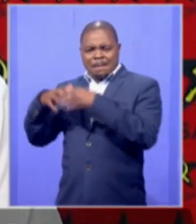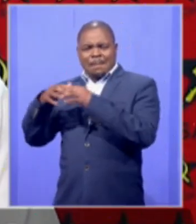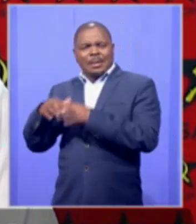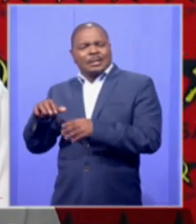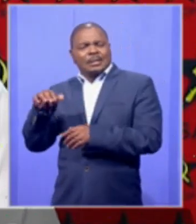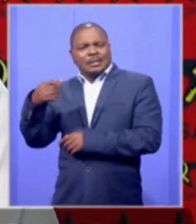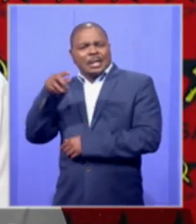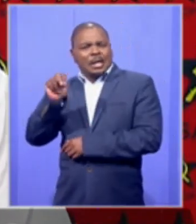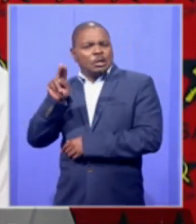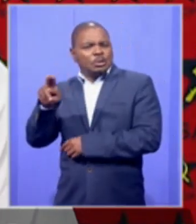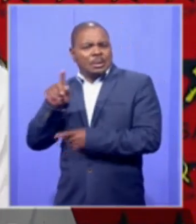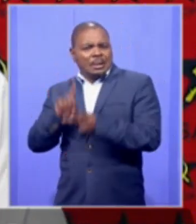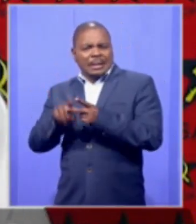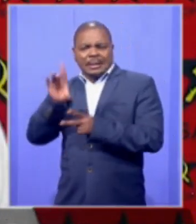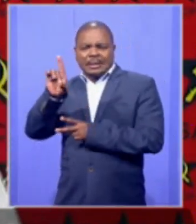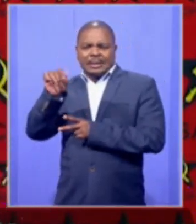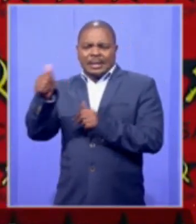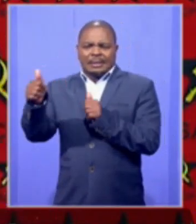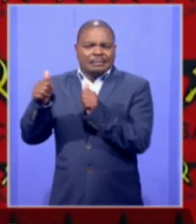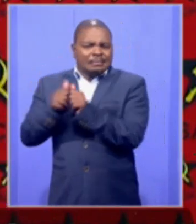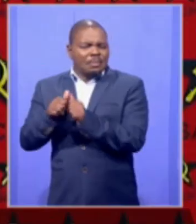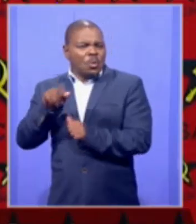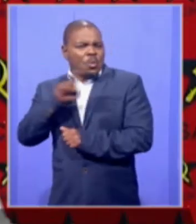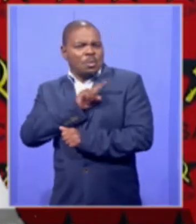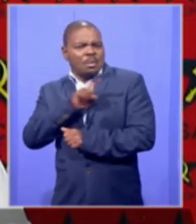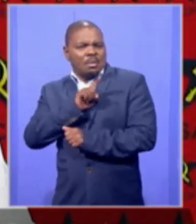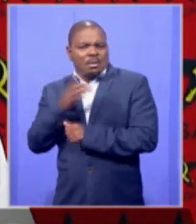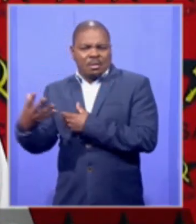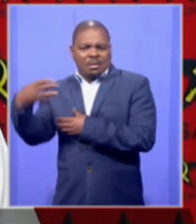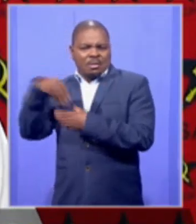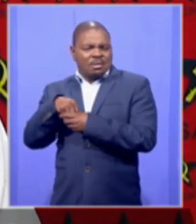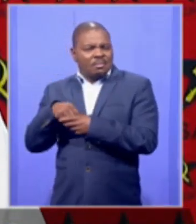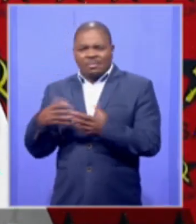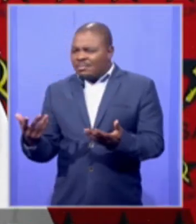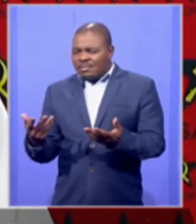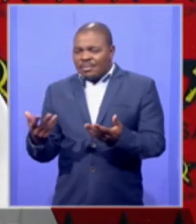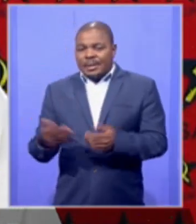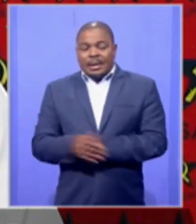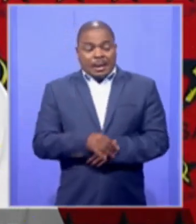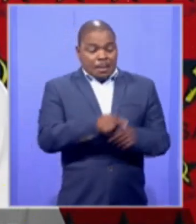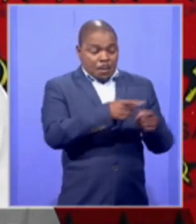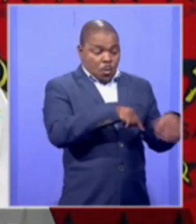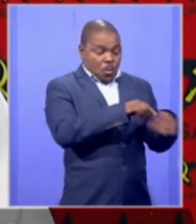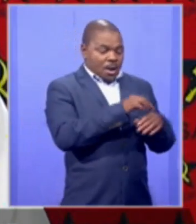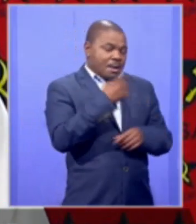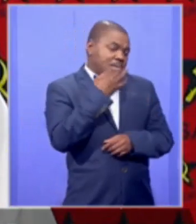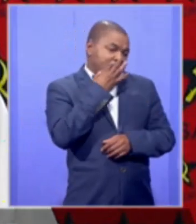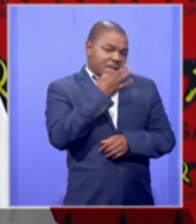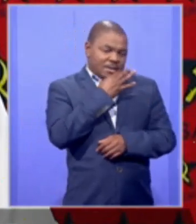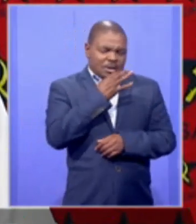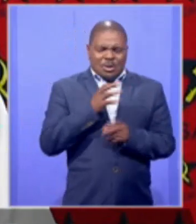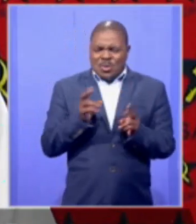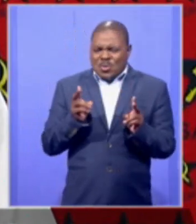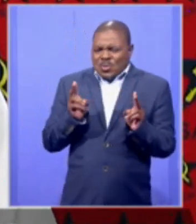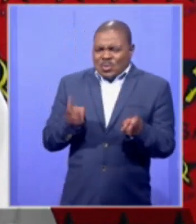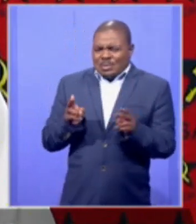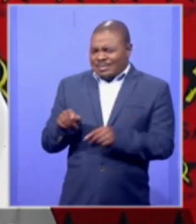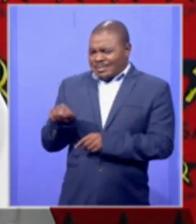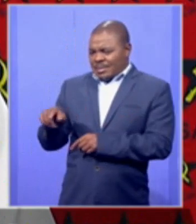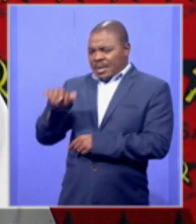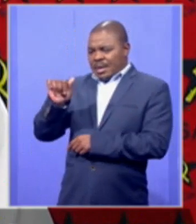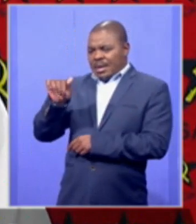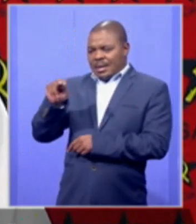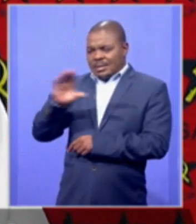e akaretse mokgatlo wa DA gore e nne party ya yone GNU bare go ya ka bone naturally ANC